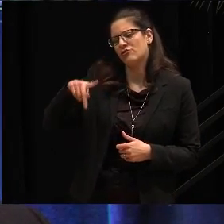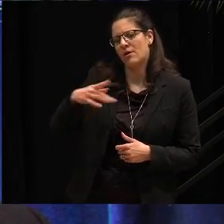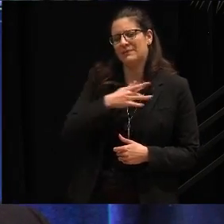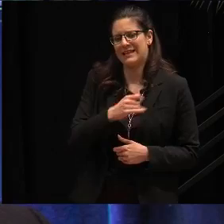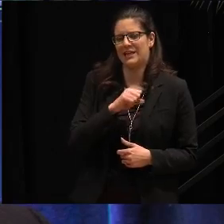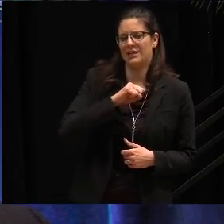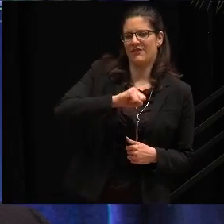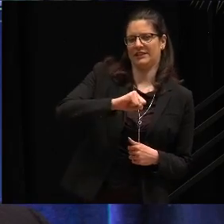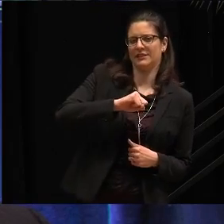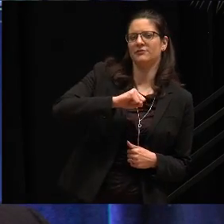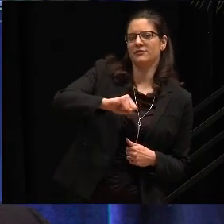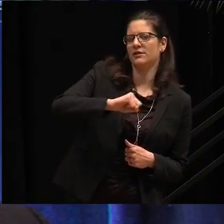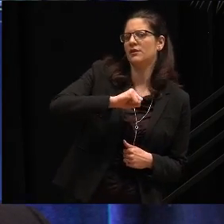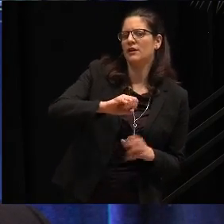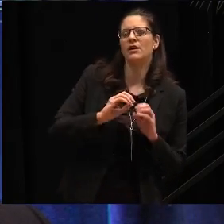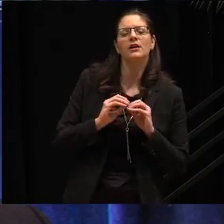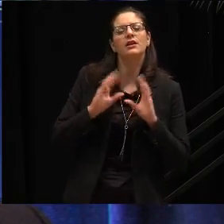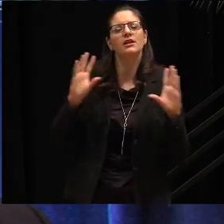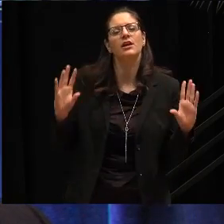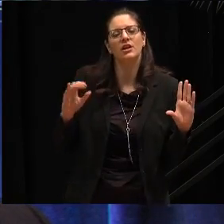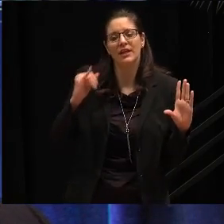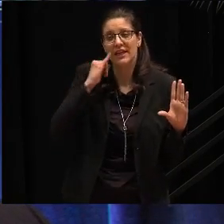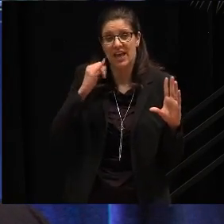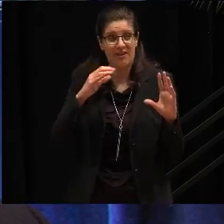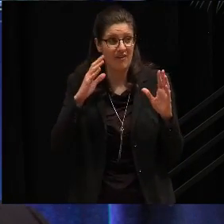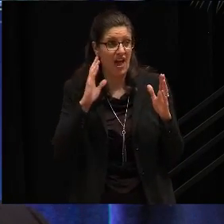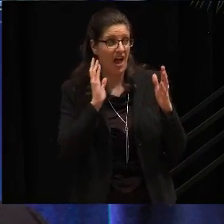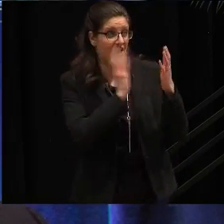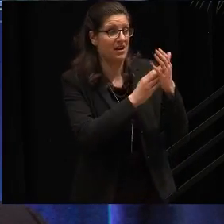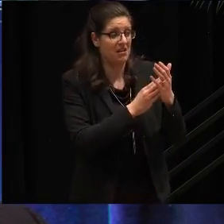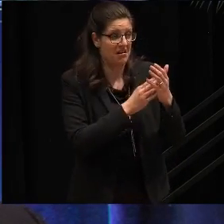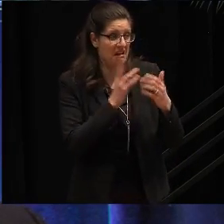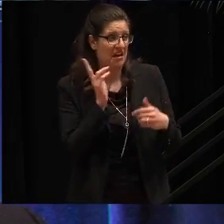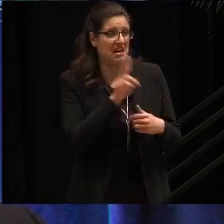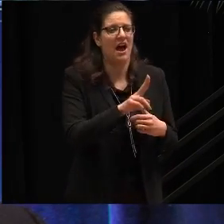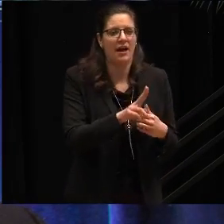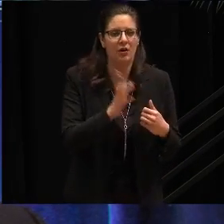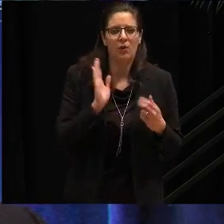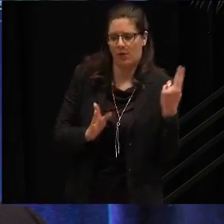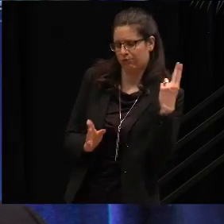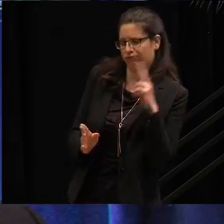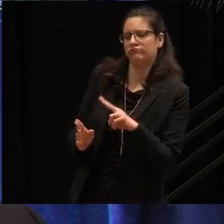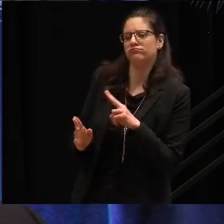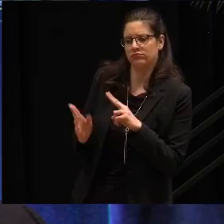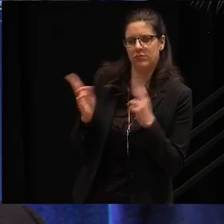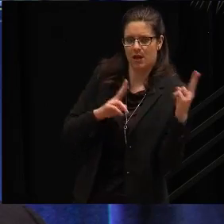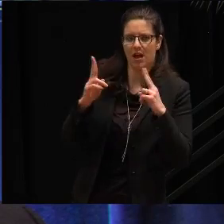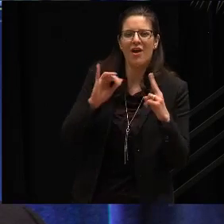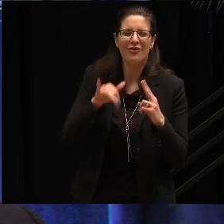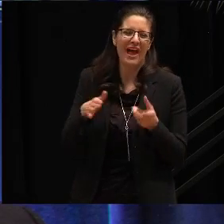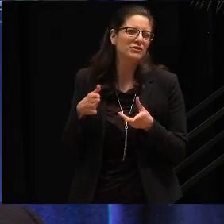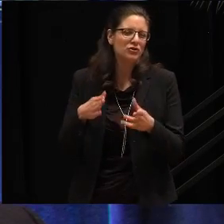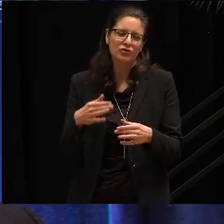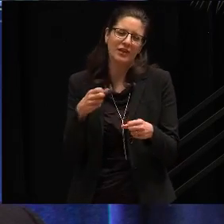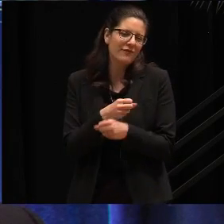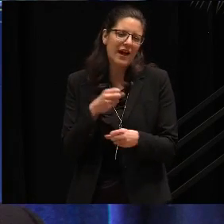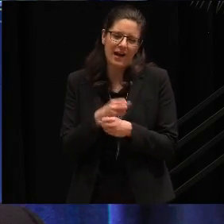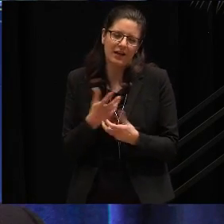clearly. If he's attacked, he attacks back. That's the street fighting thing that I was talking about earlier. And that's